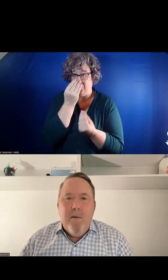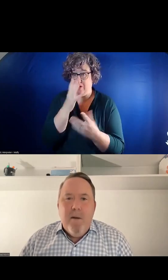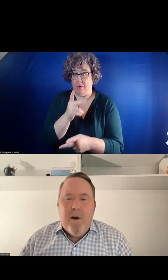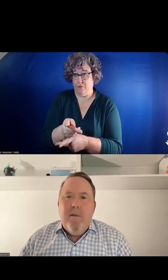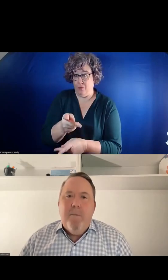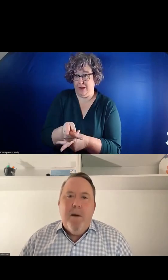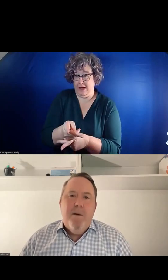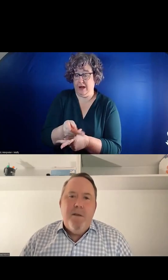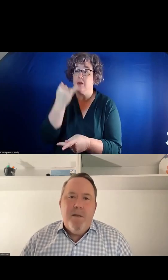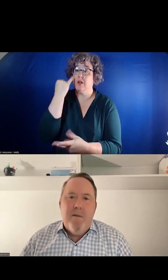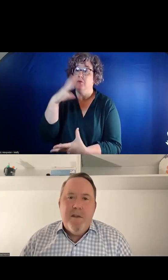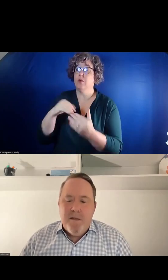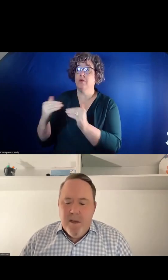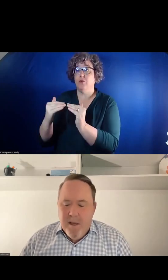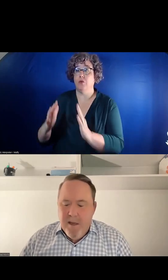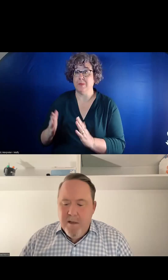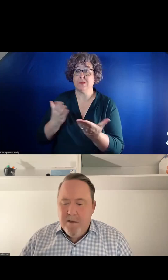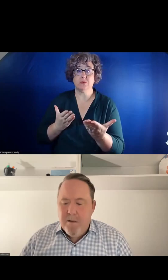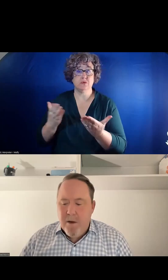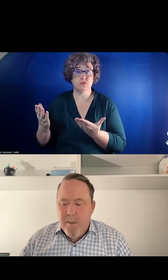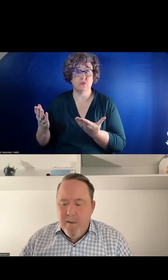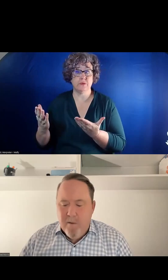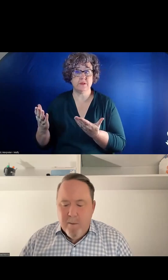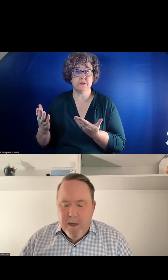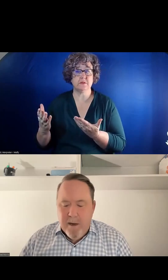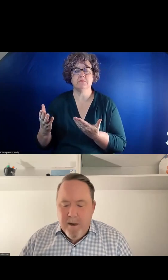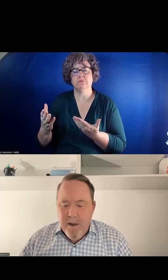you're involving peers in services, it is